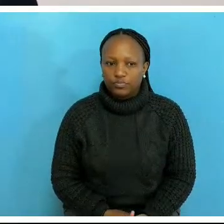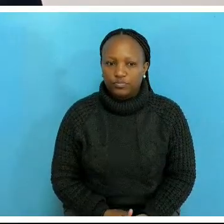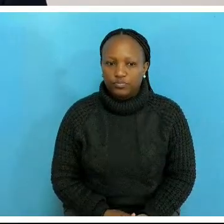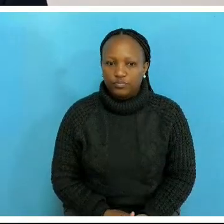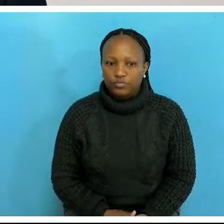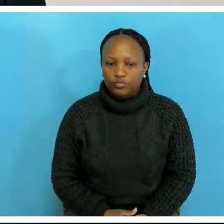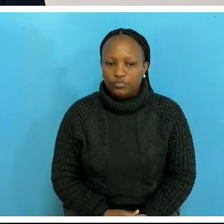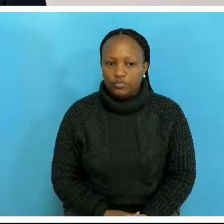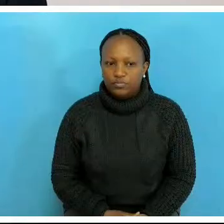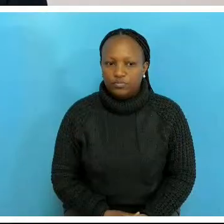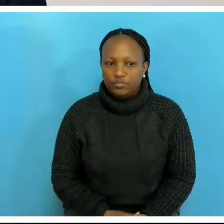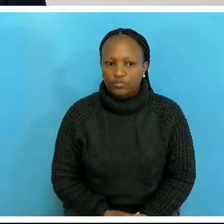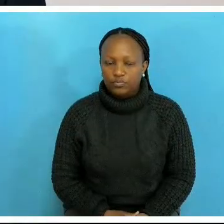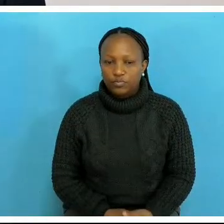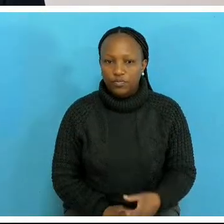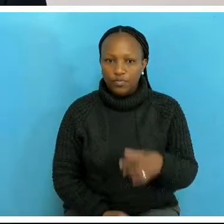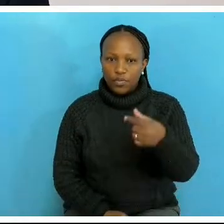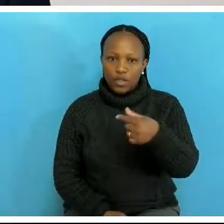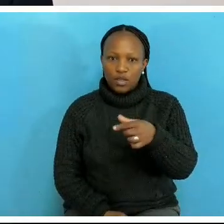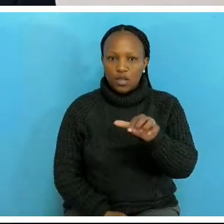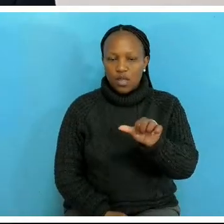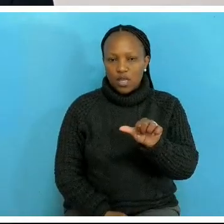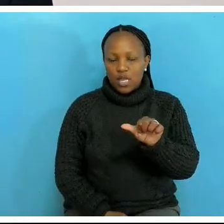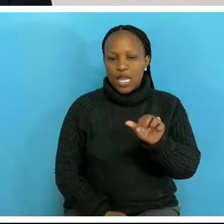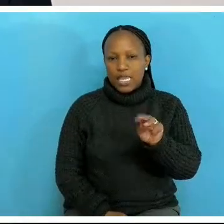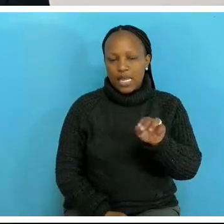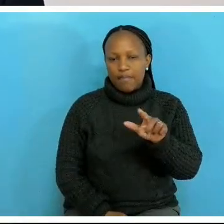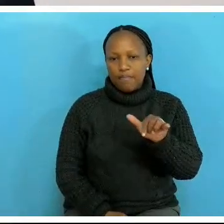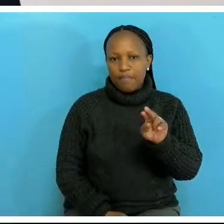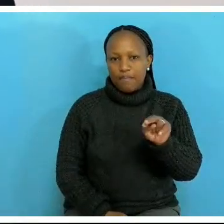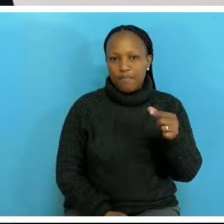Is the gambling board going to be first?